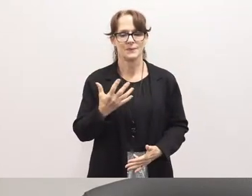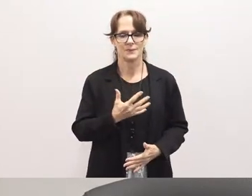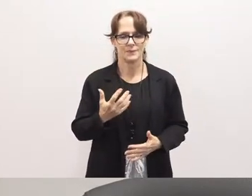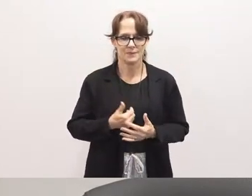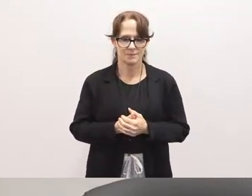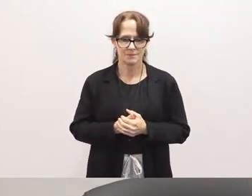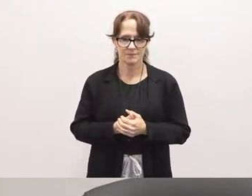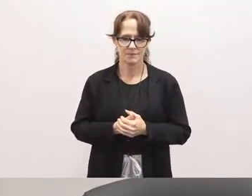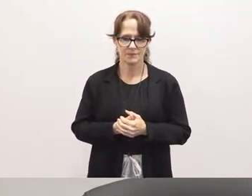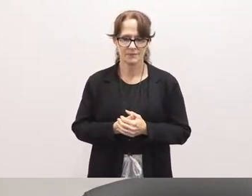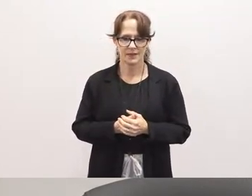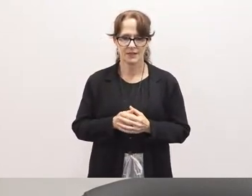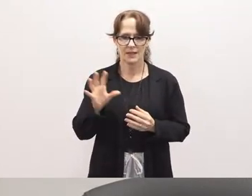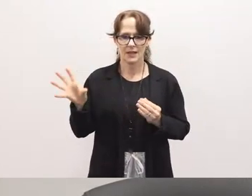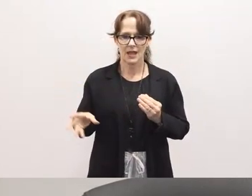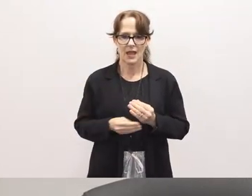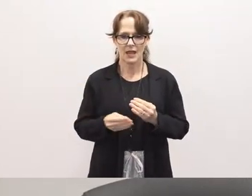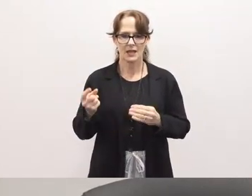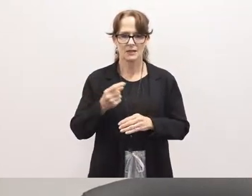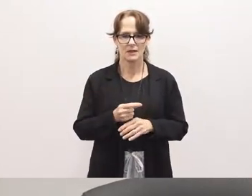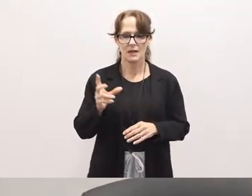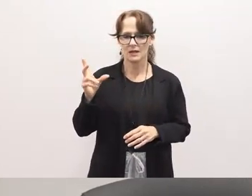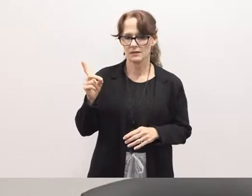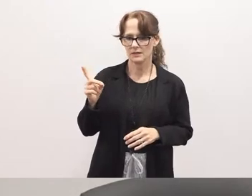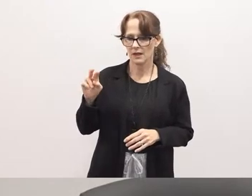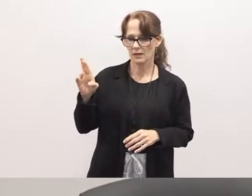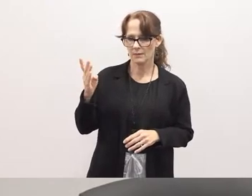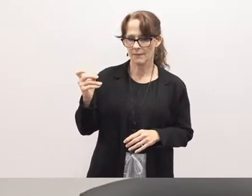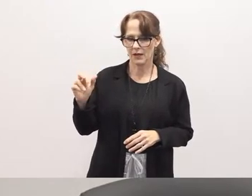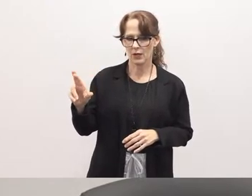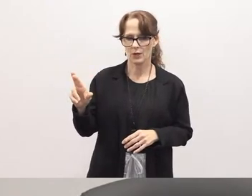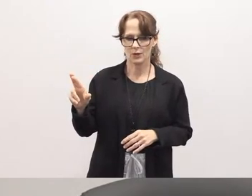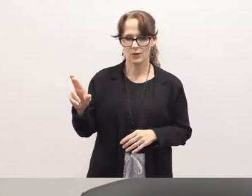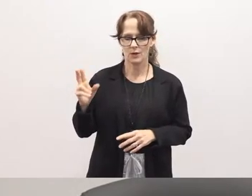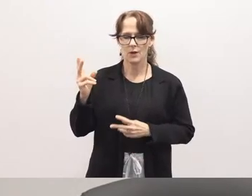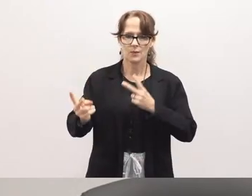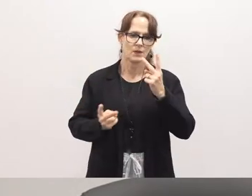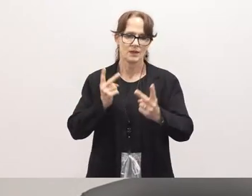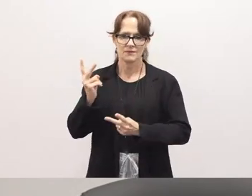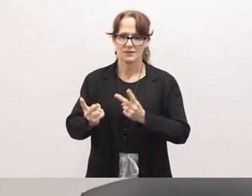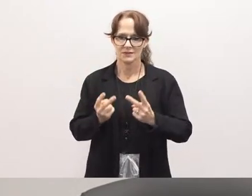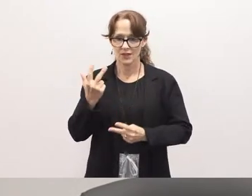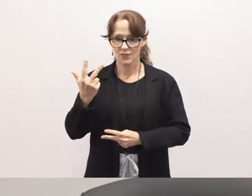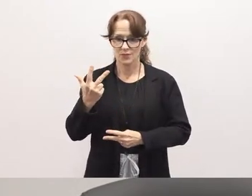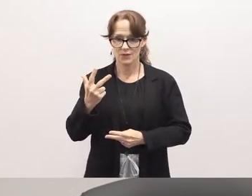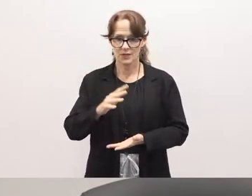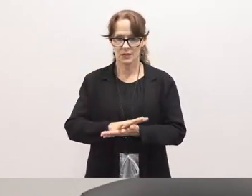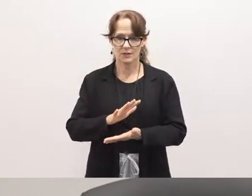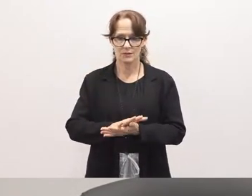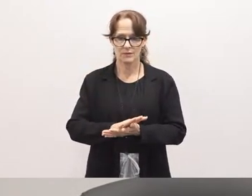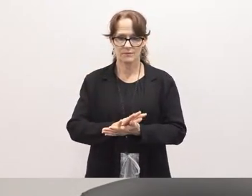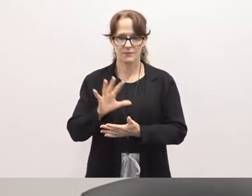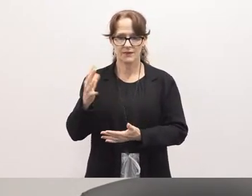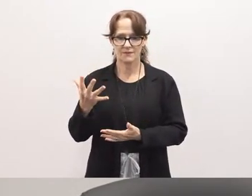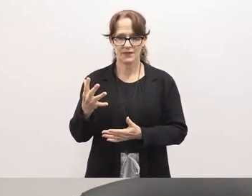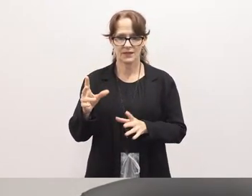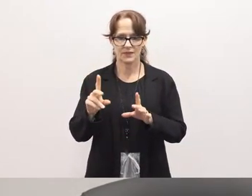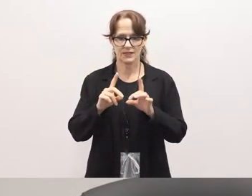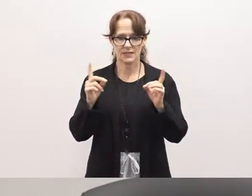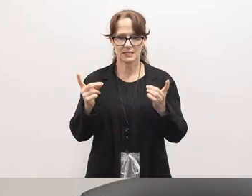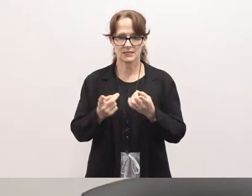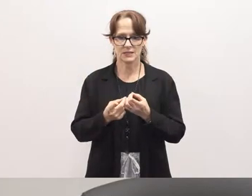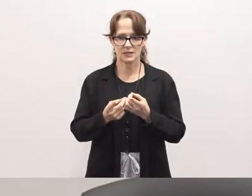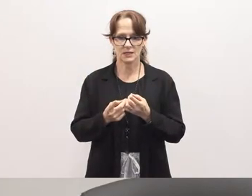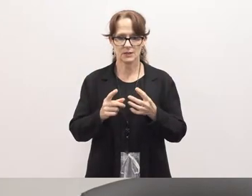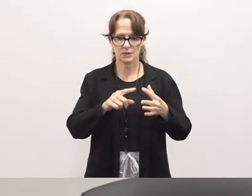to spend a bonus day with Dr. Baker, and we visited three schools in the 5th District. We